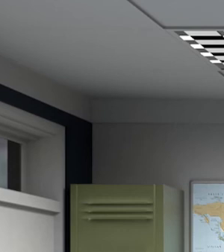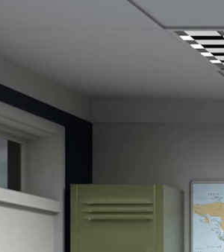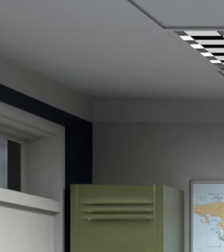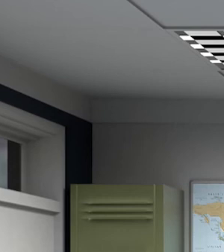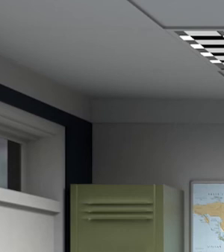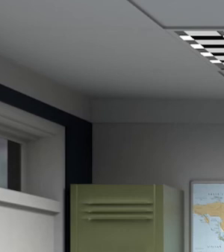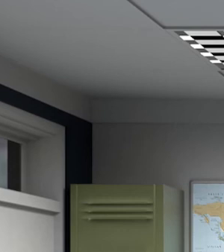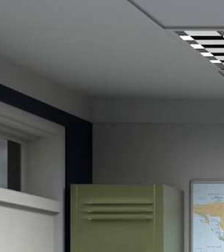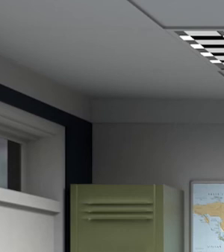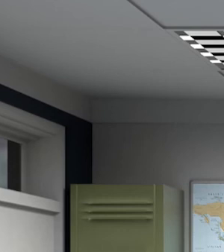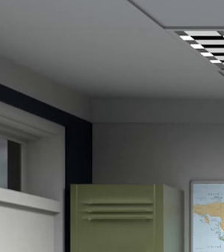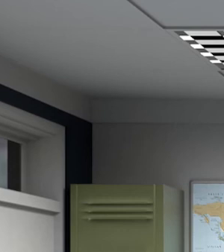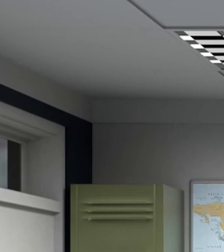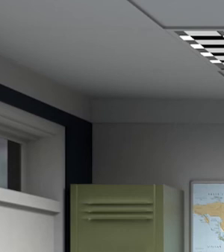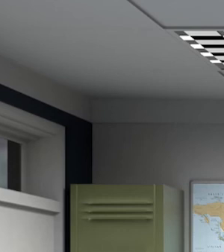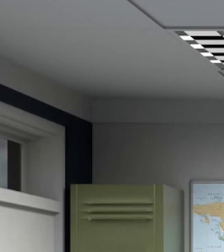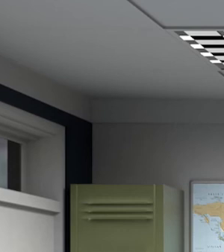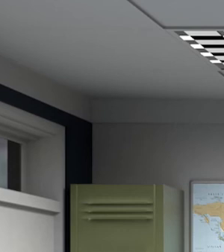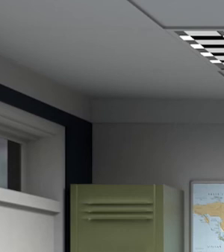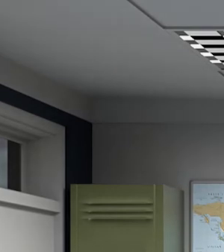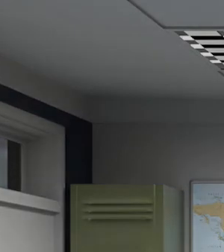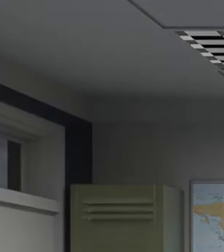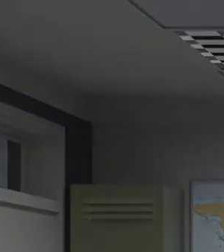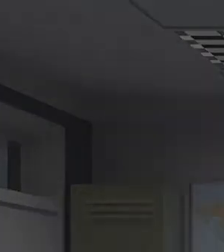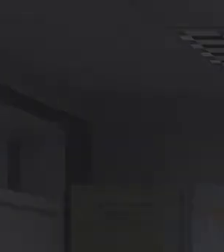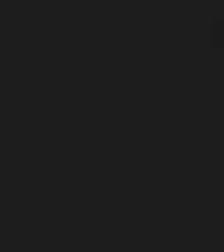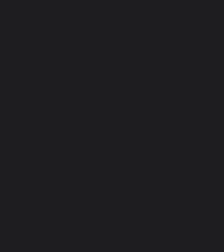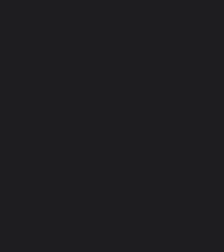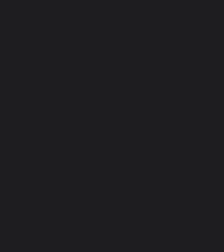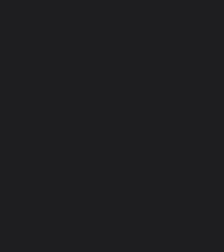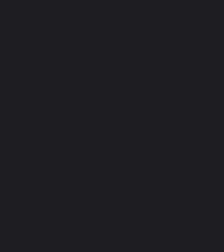who's the inspector for Circuit 1 in the Khomas region.